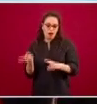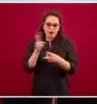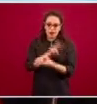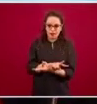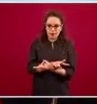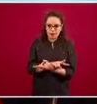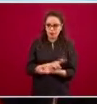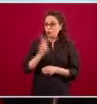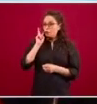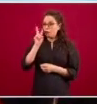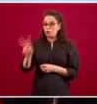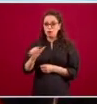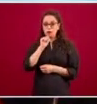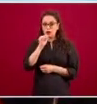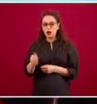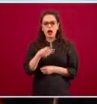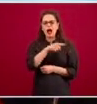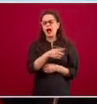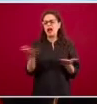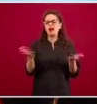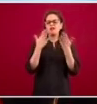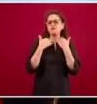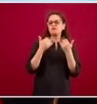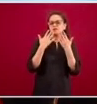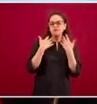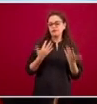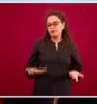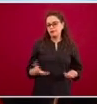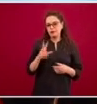is directly observable.